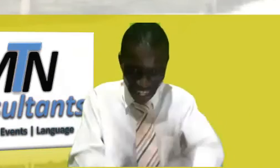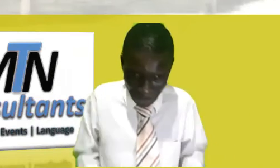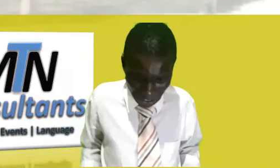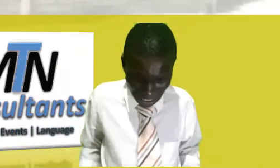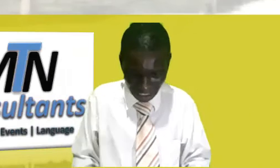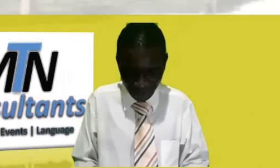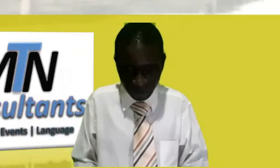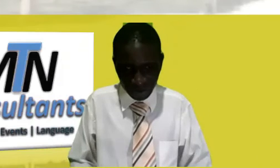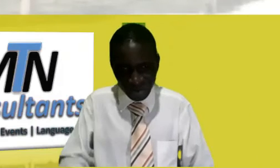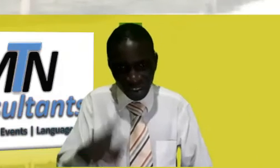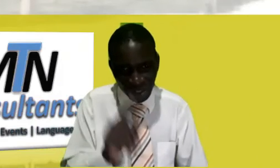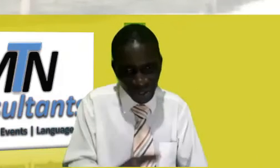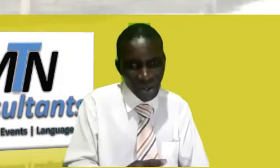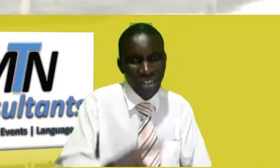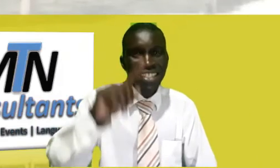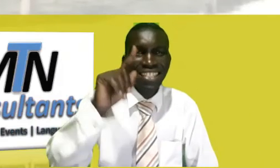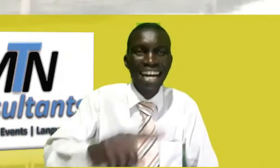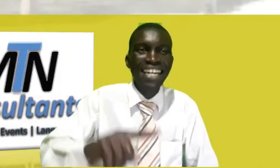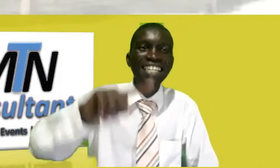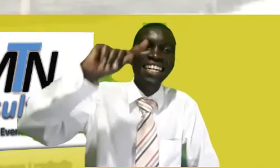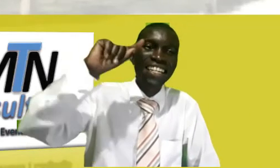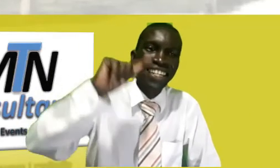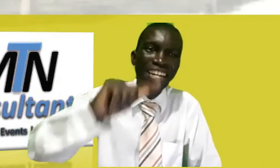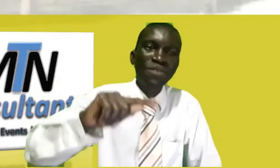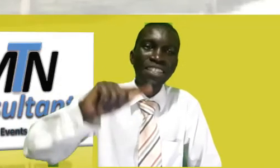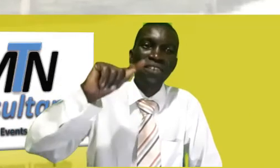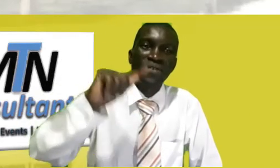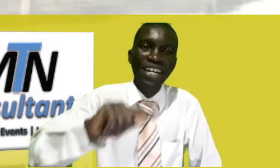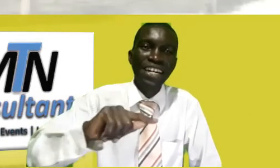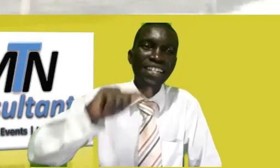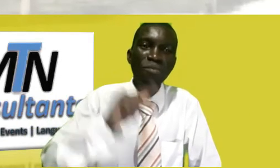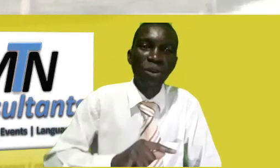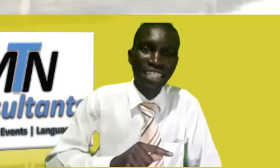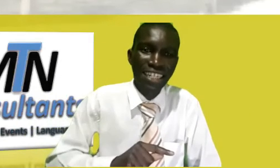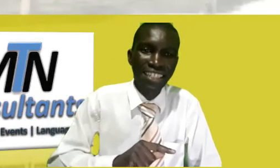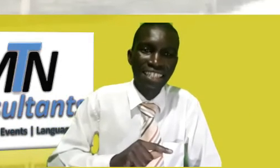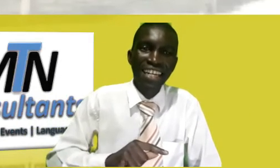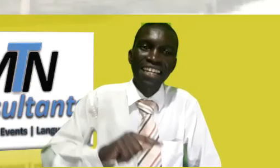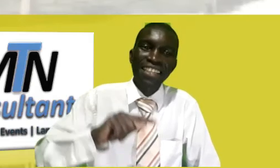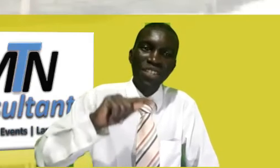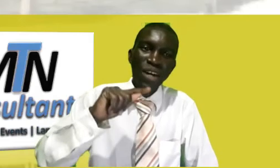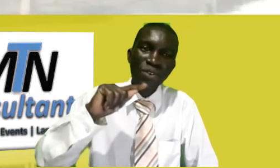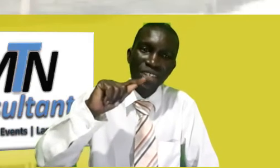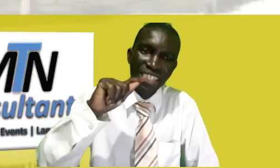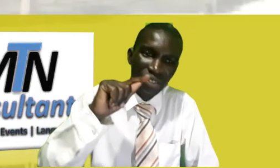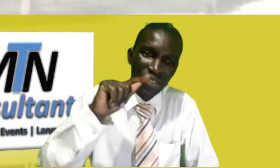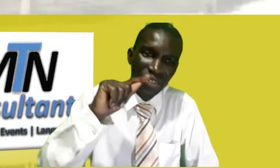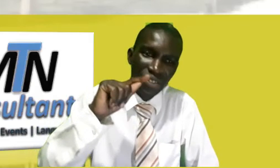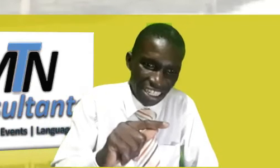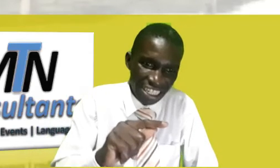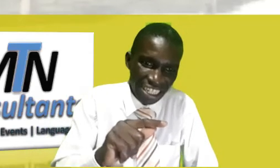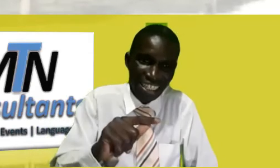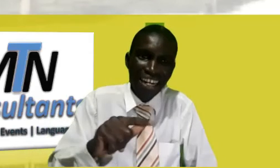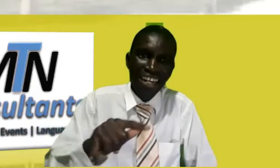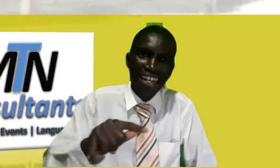your everything. So sign names are very important. That's why you need to